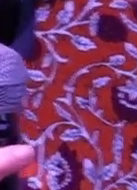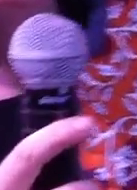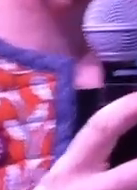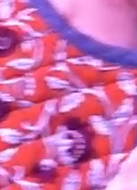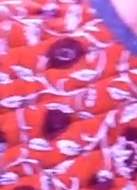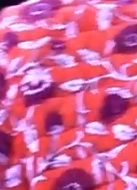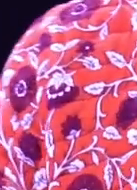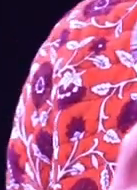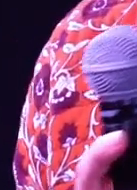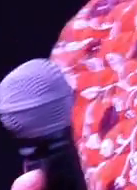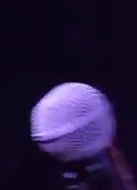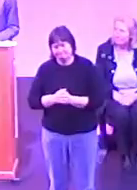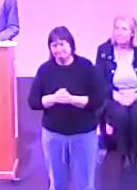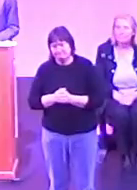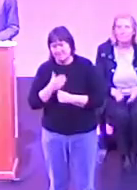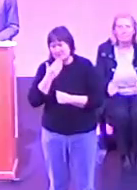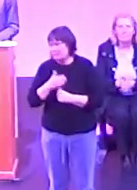this community. Thank you.